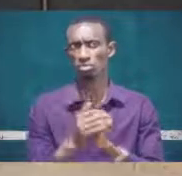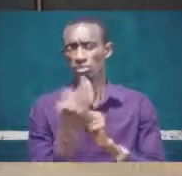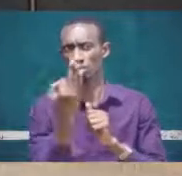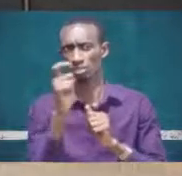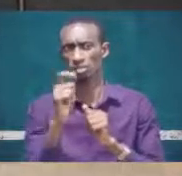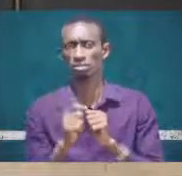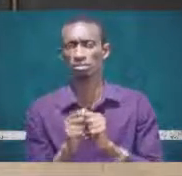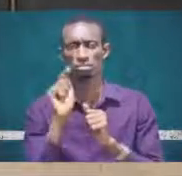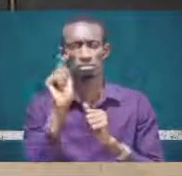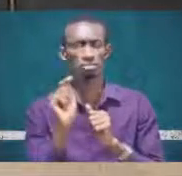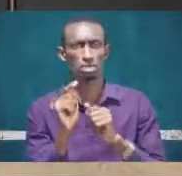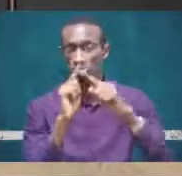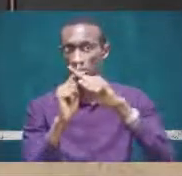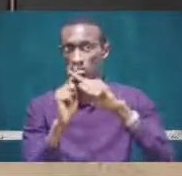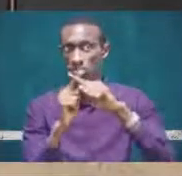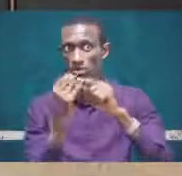will be